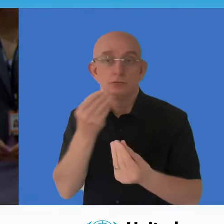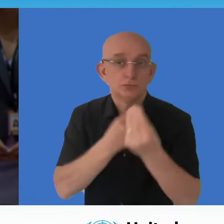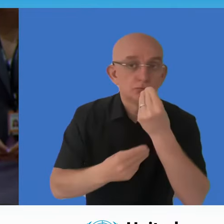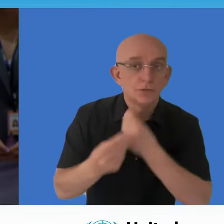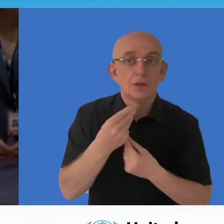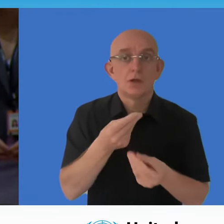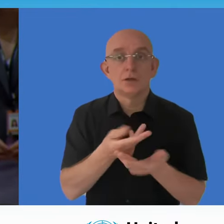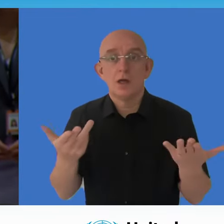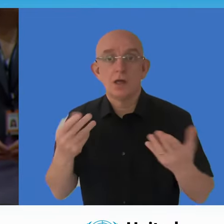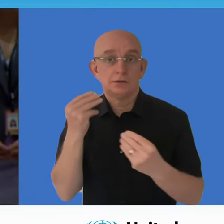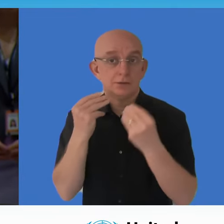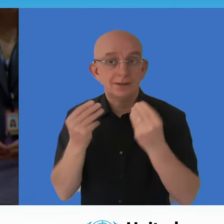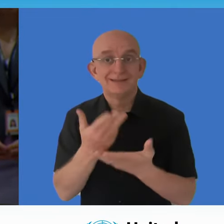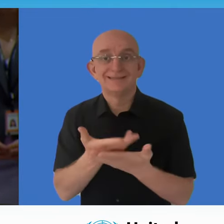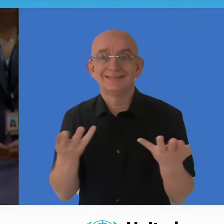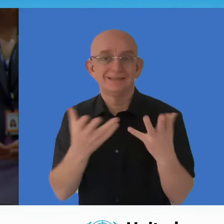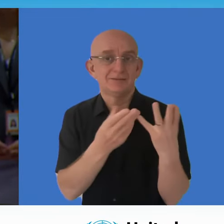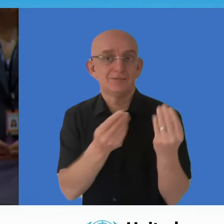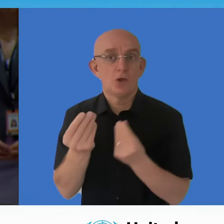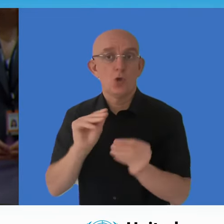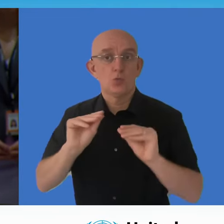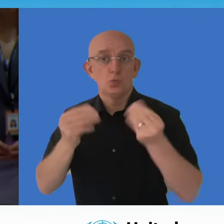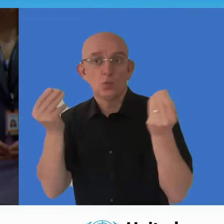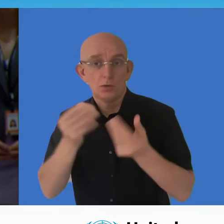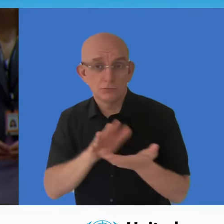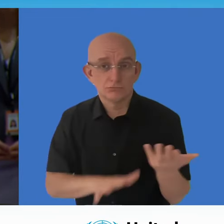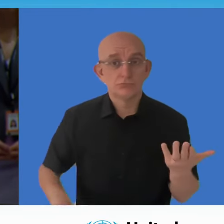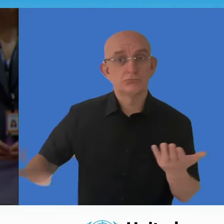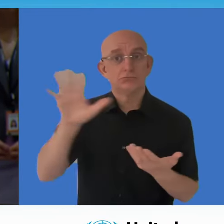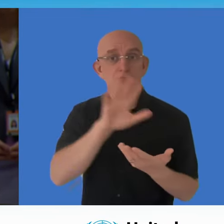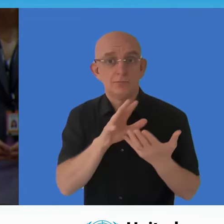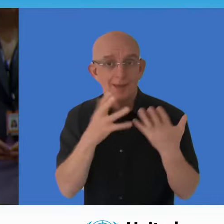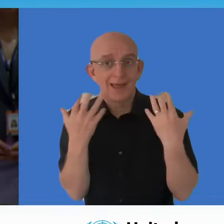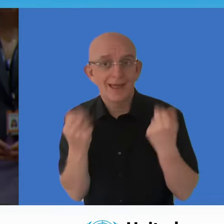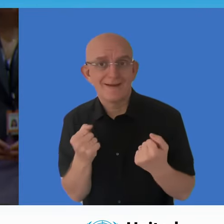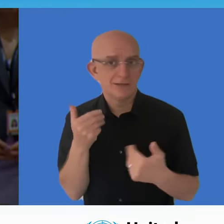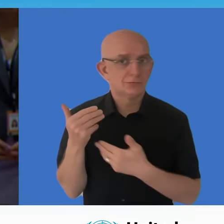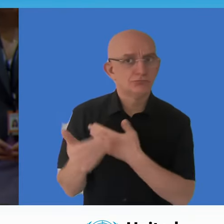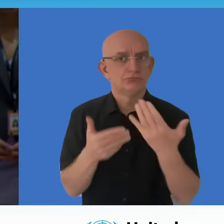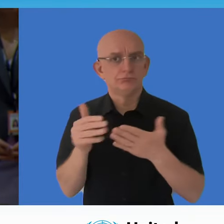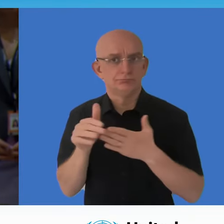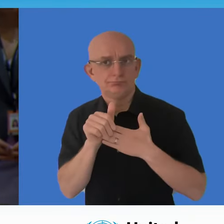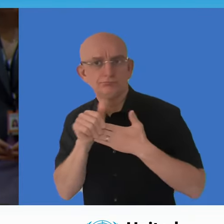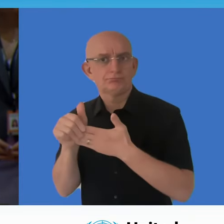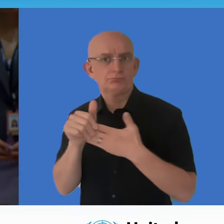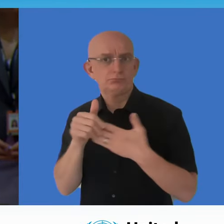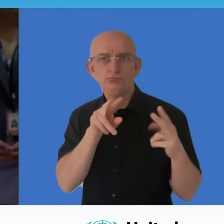region who are leading the way to a more sustainable future.